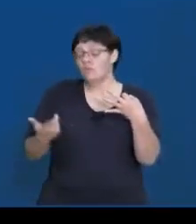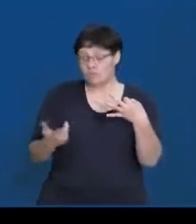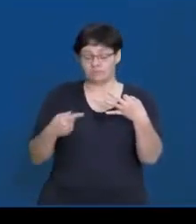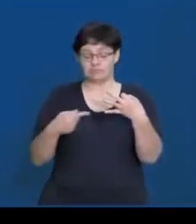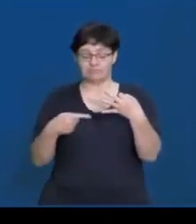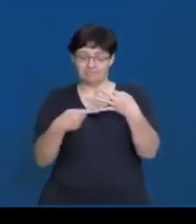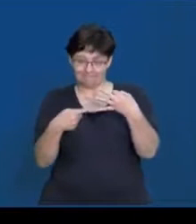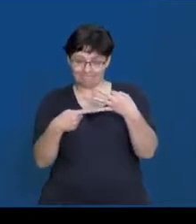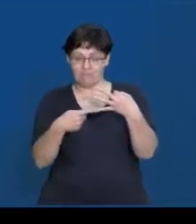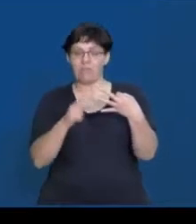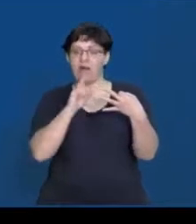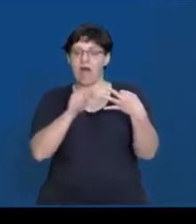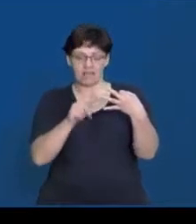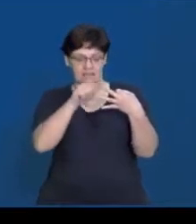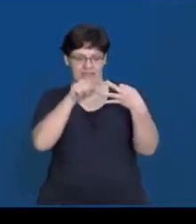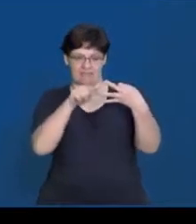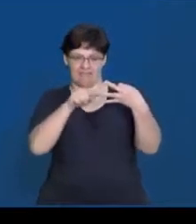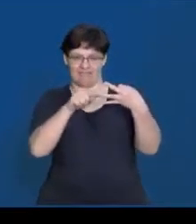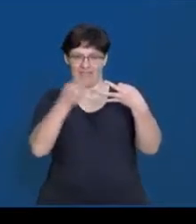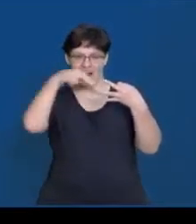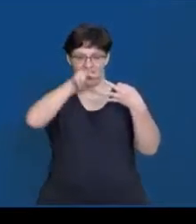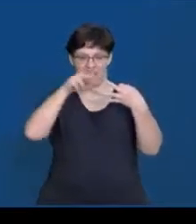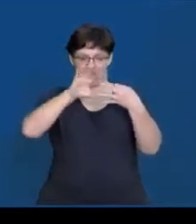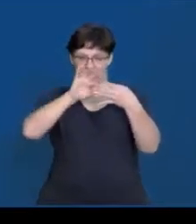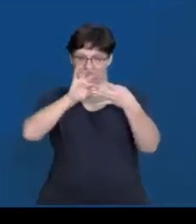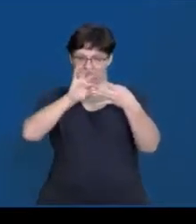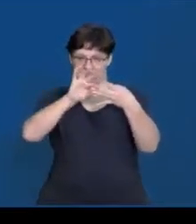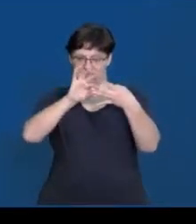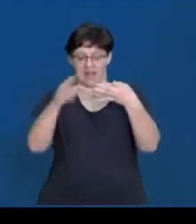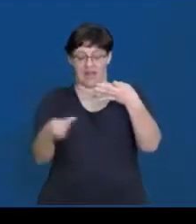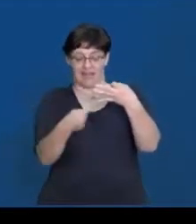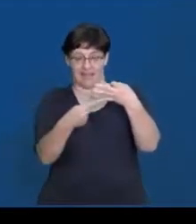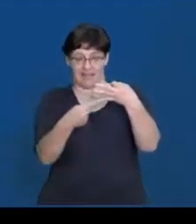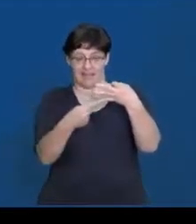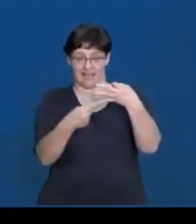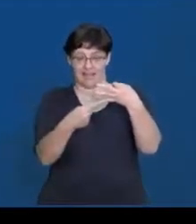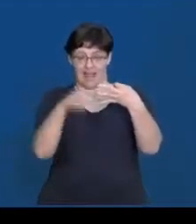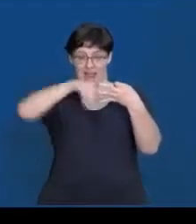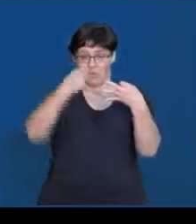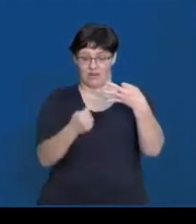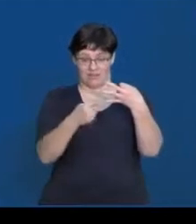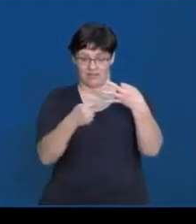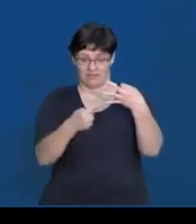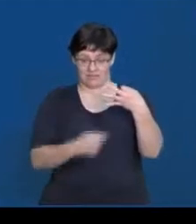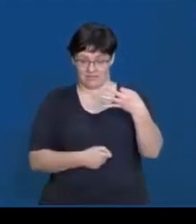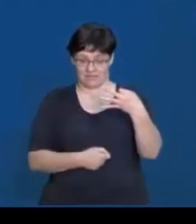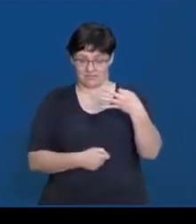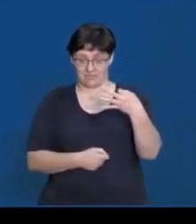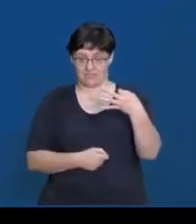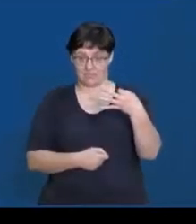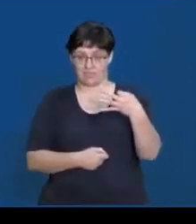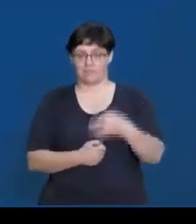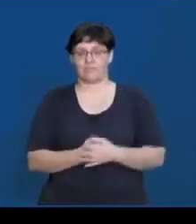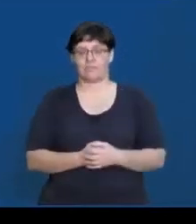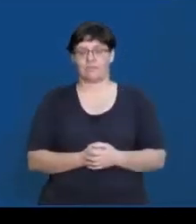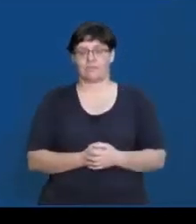issues. So here you are asked a combination of all the 2 modules that we tackle in paper